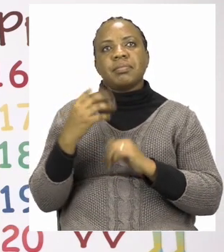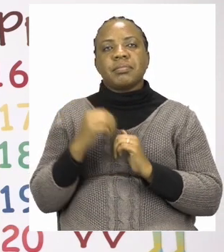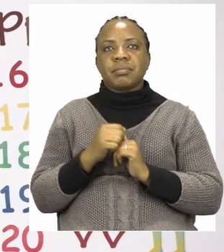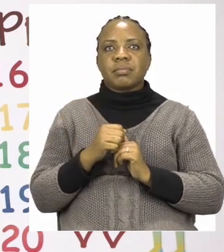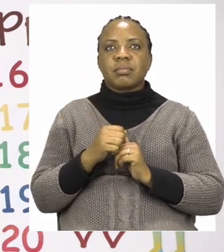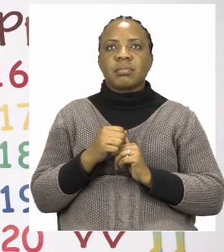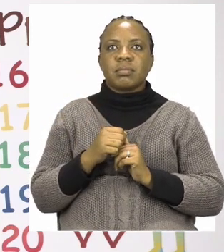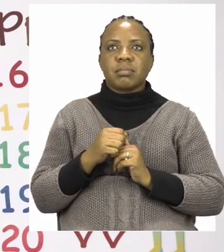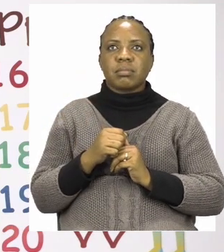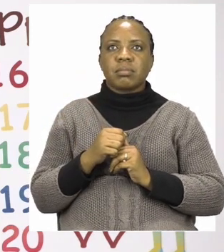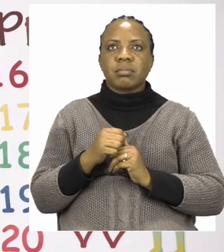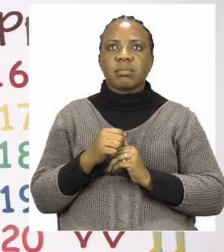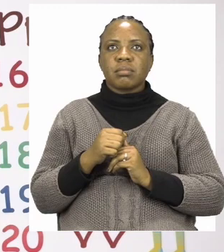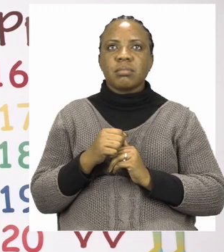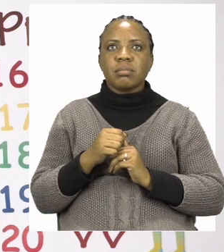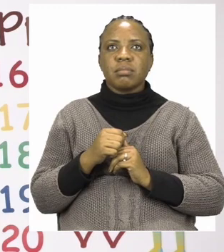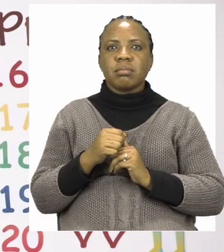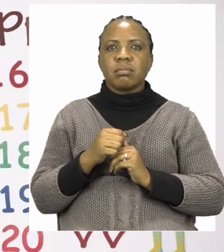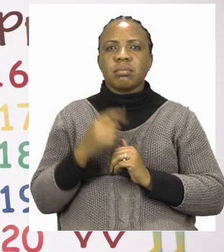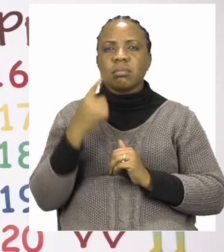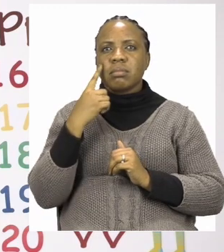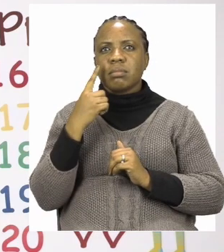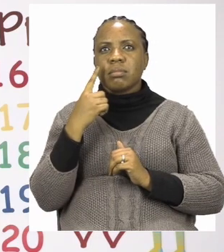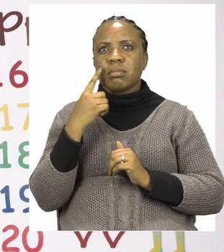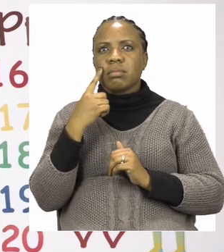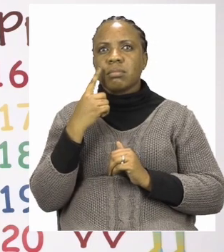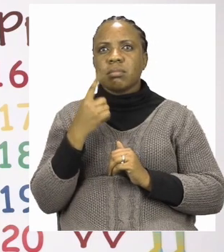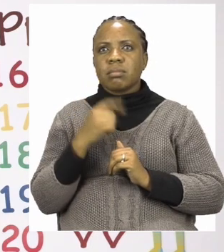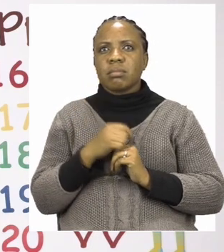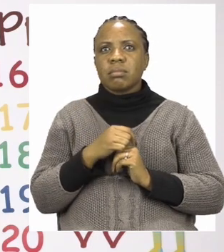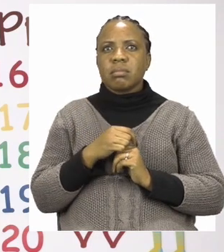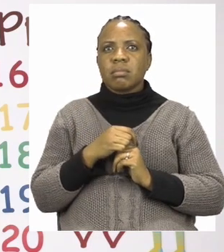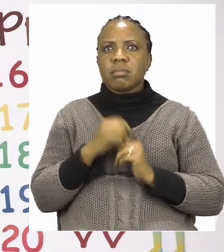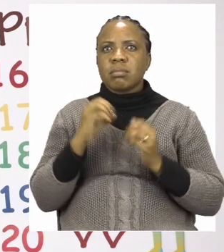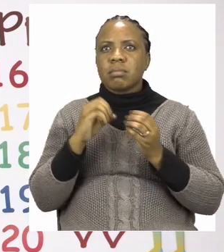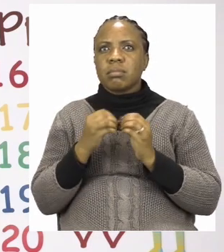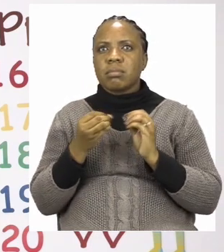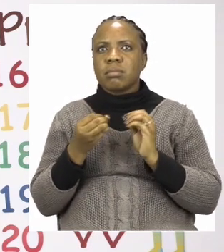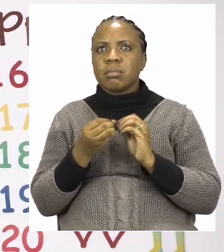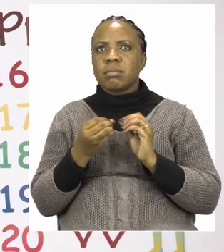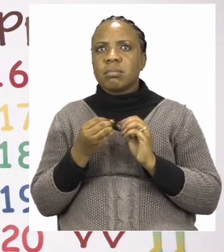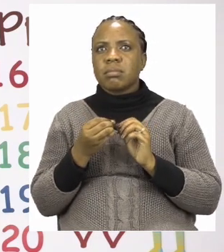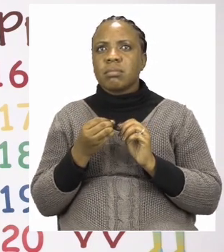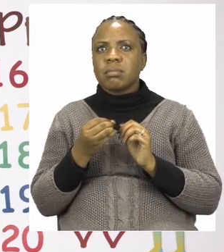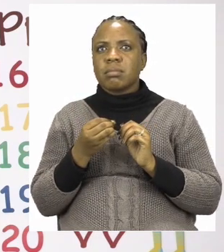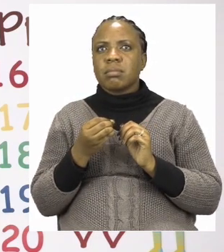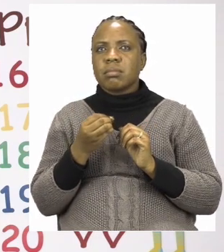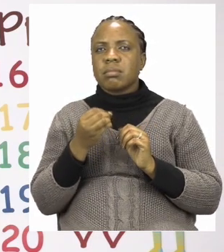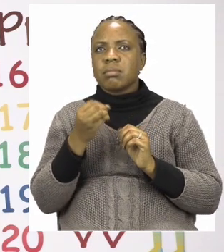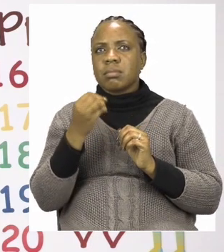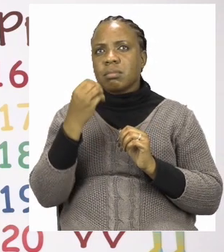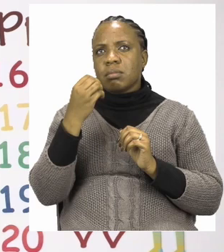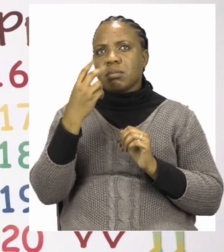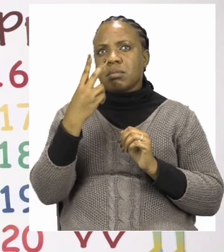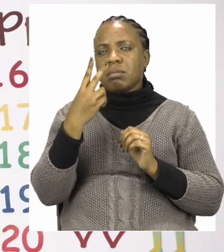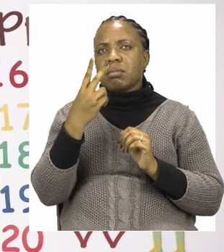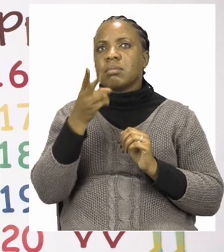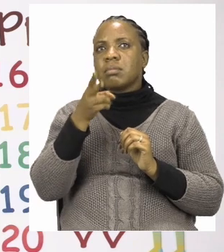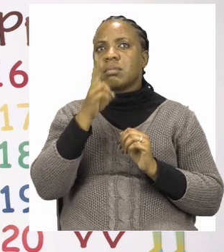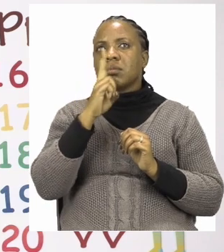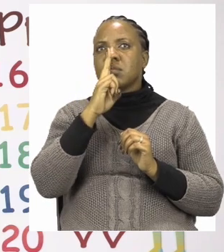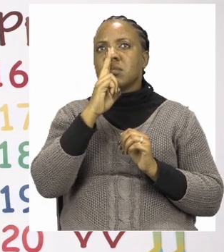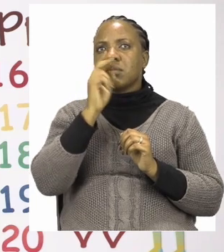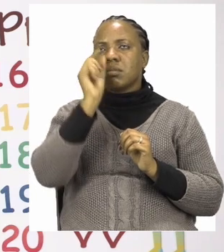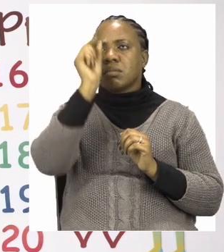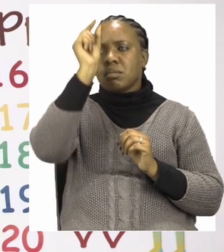look carefully in your book, Wednesday is said to be number 2, the answer for number 2. So we're going to write